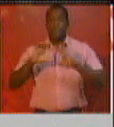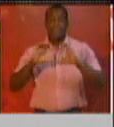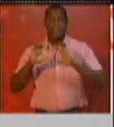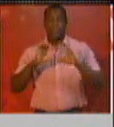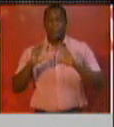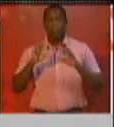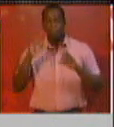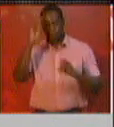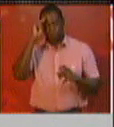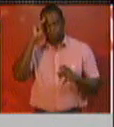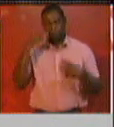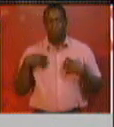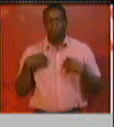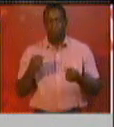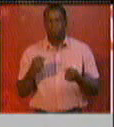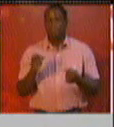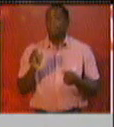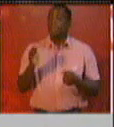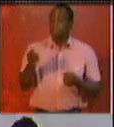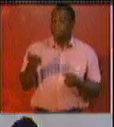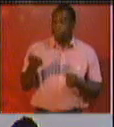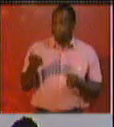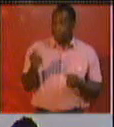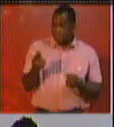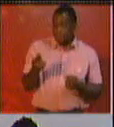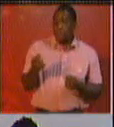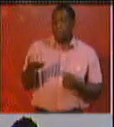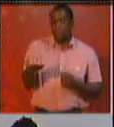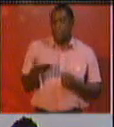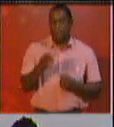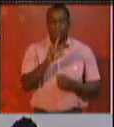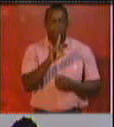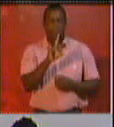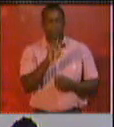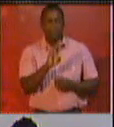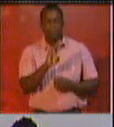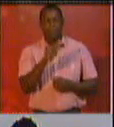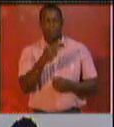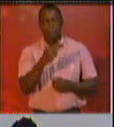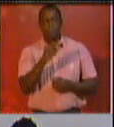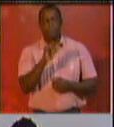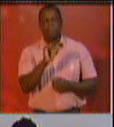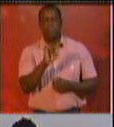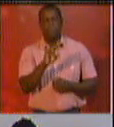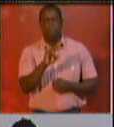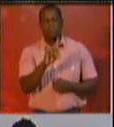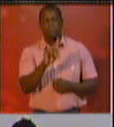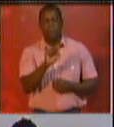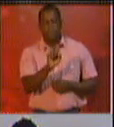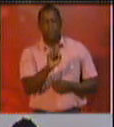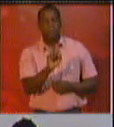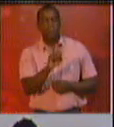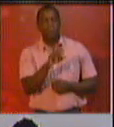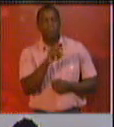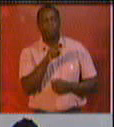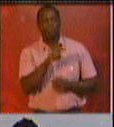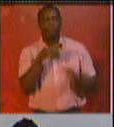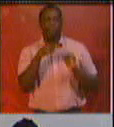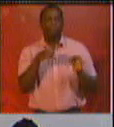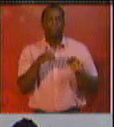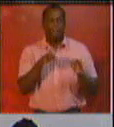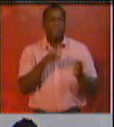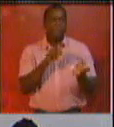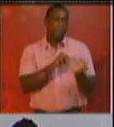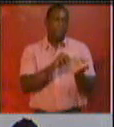conference. First to address you this morning is Dr. Hinds, who will present the clinical and epidemiological update.